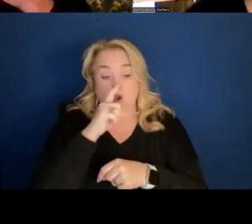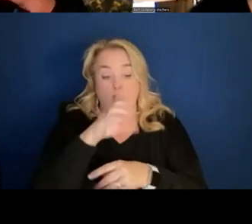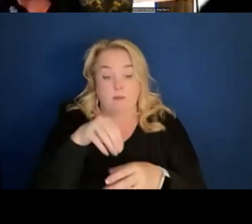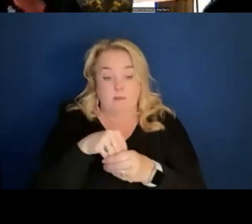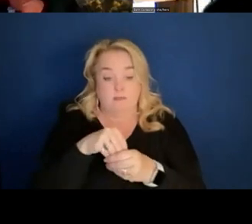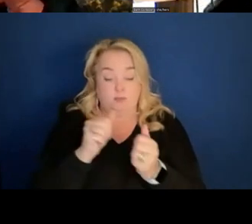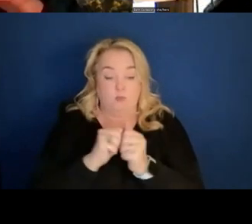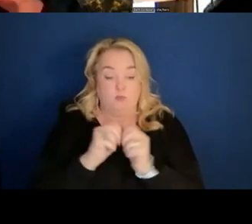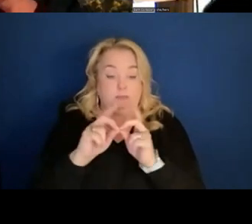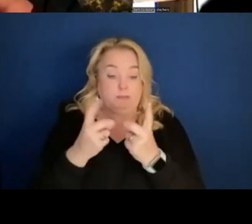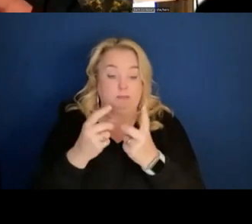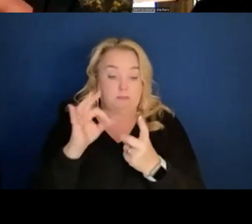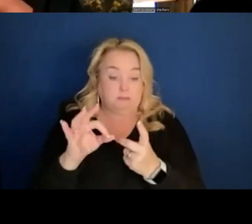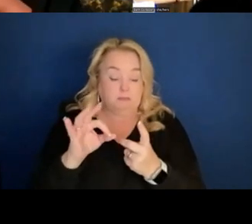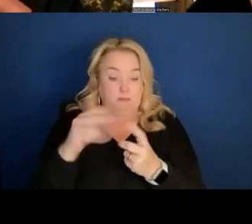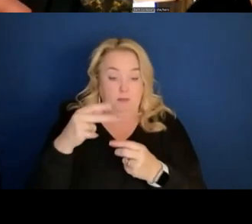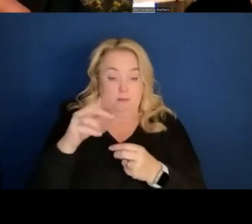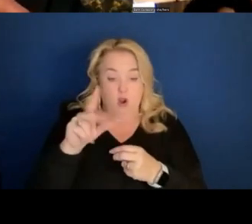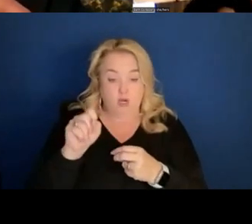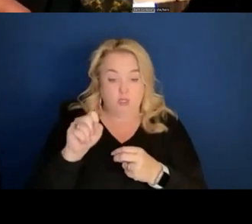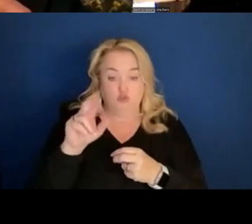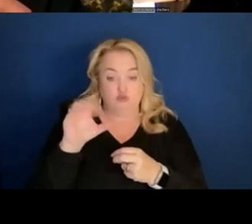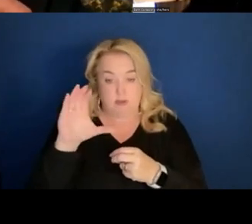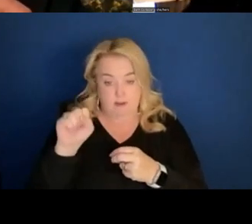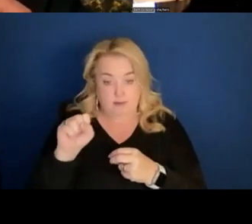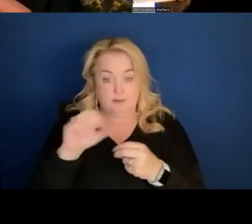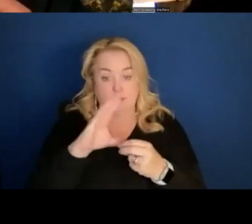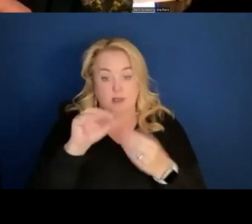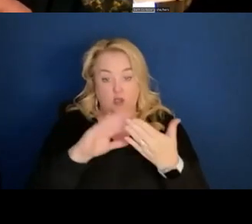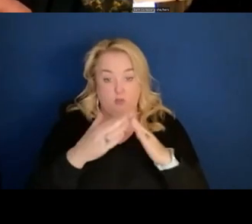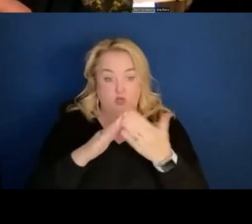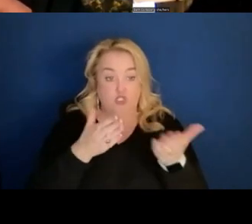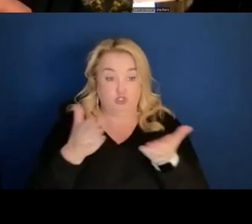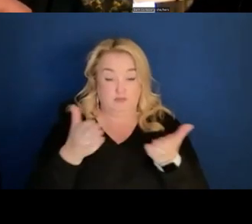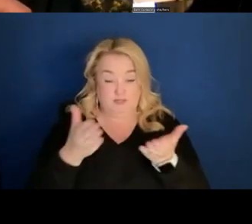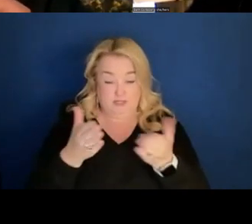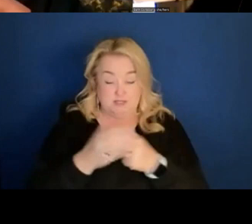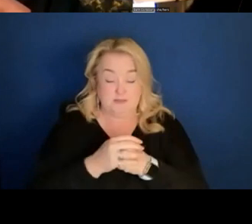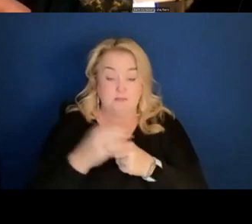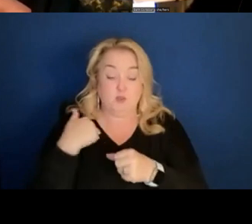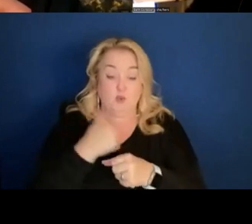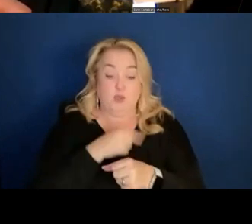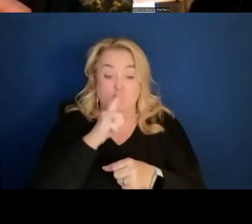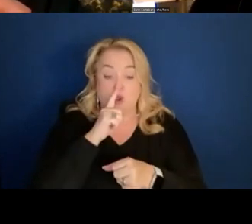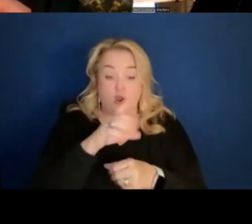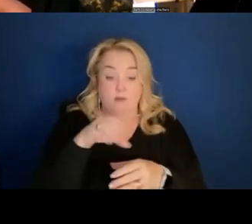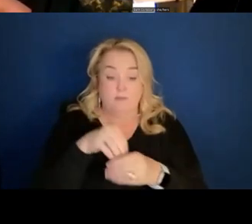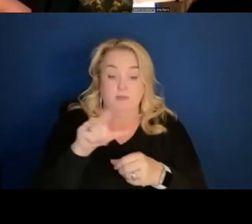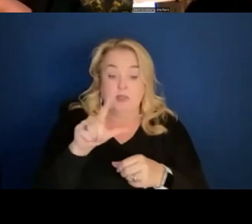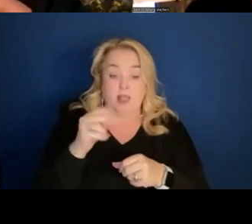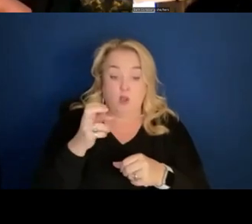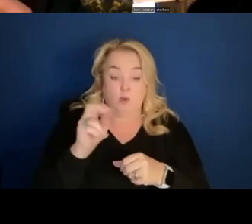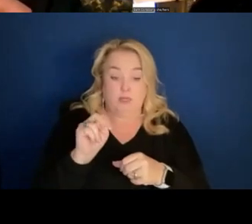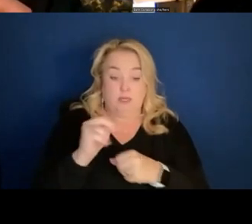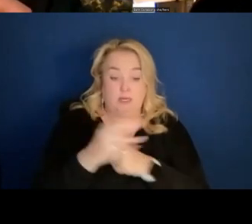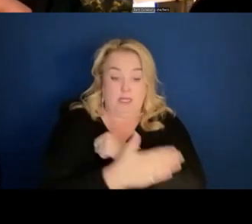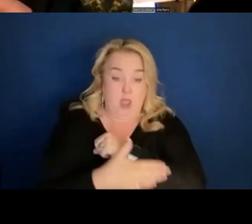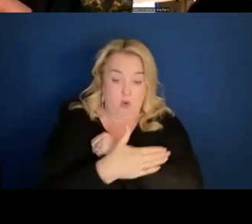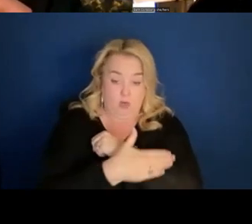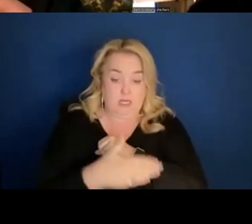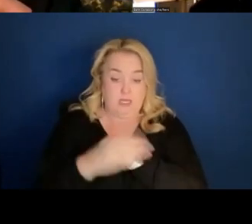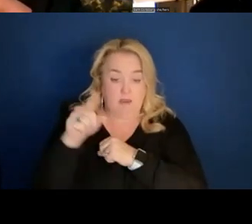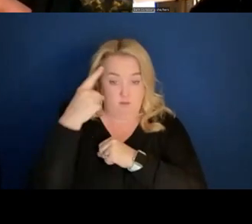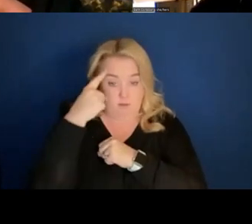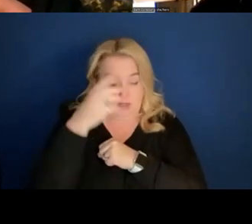the Department of Parks, Recreation, and Community Services. We are part of Loudoun County government, but again, we're part of Parks and